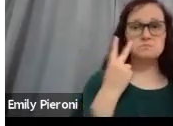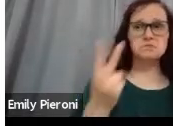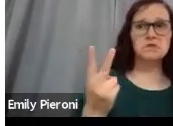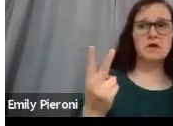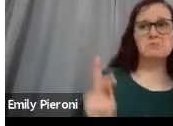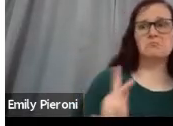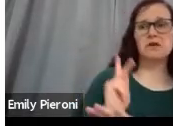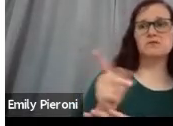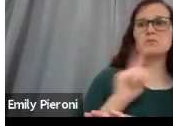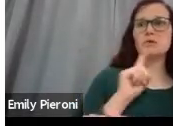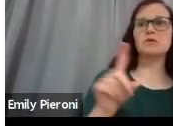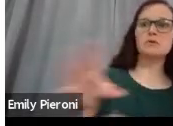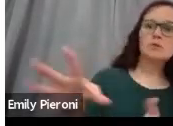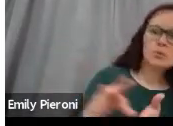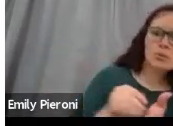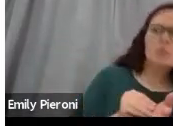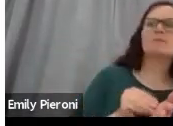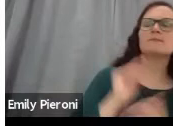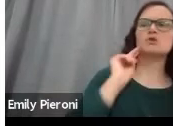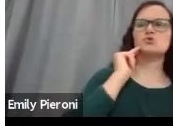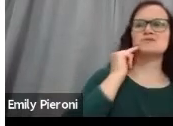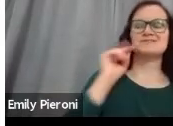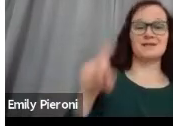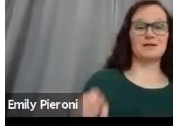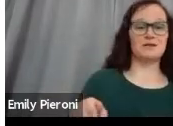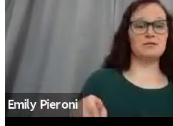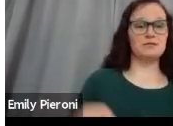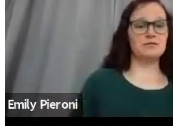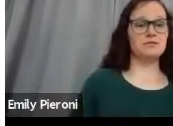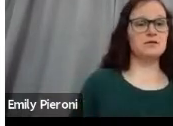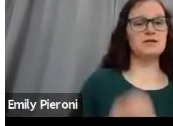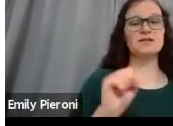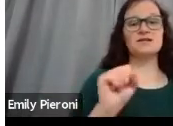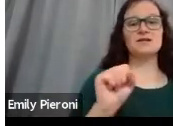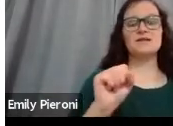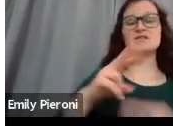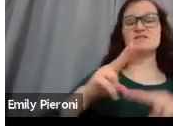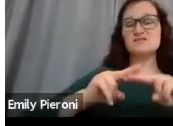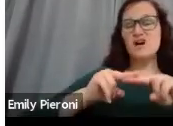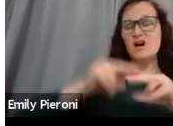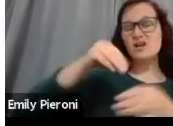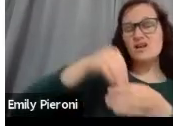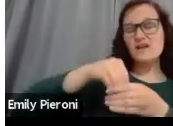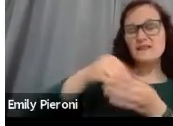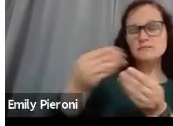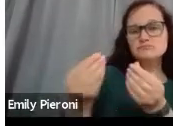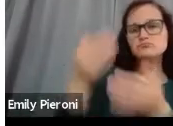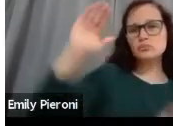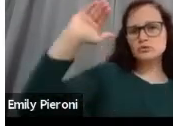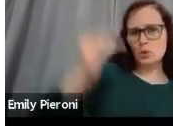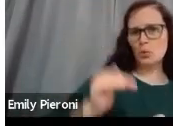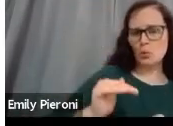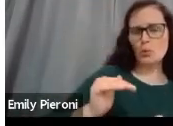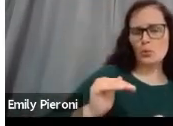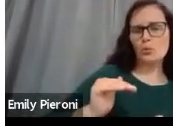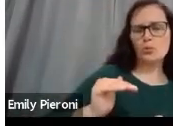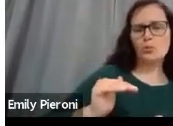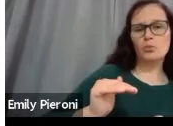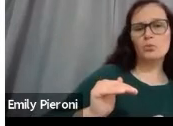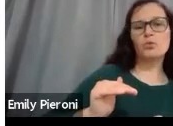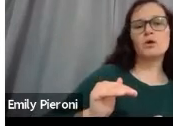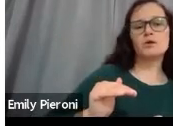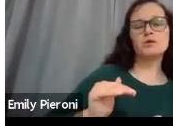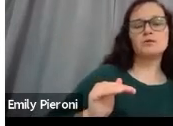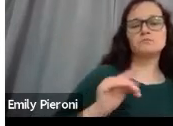in the biosolids. The salinity was minimal. The heavy metals were either non-detected or did